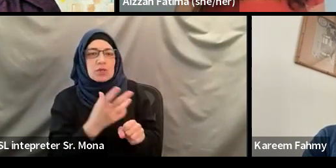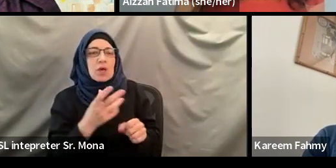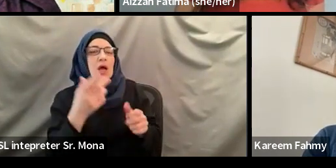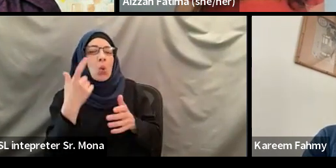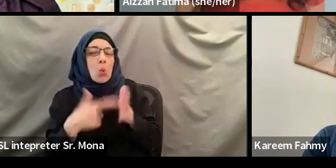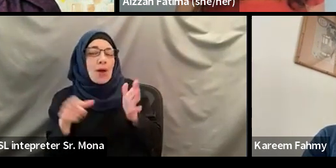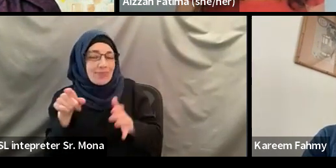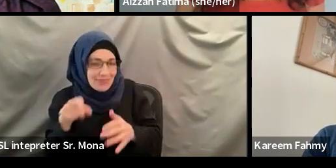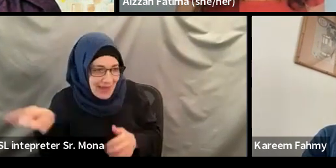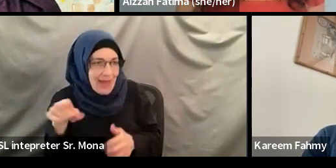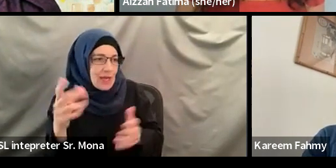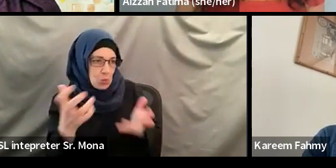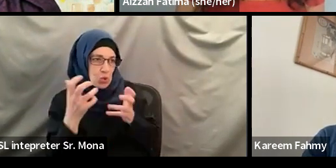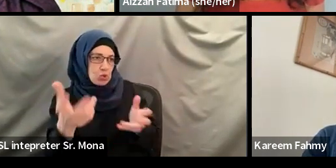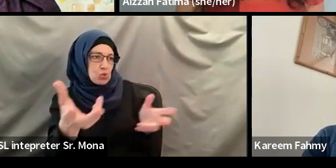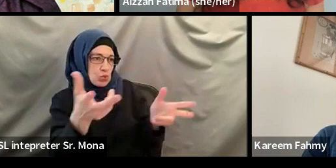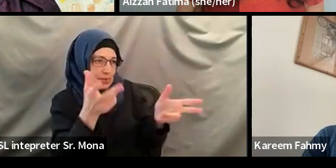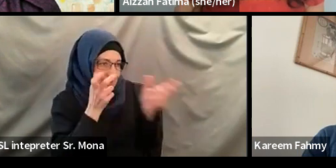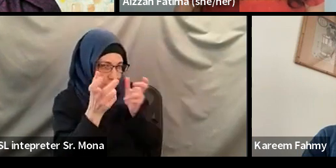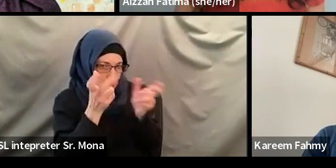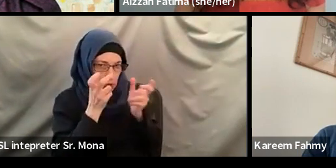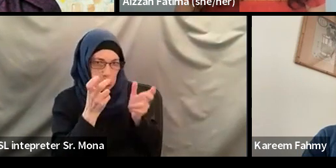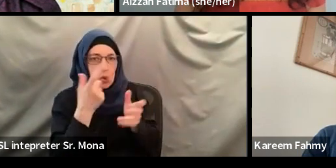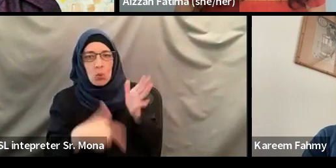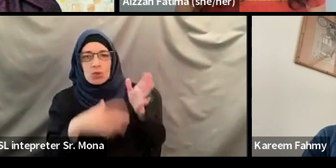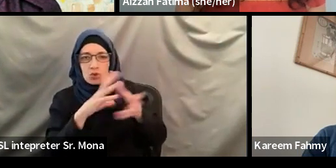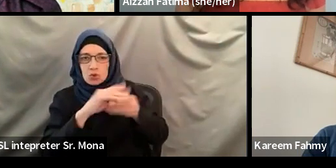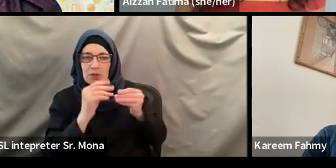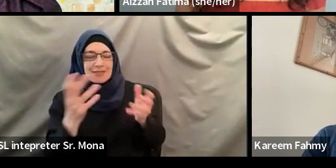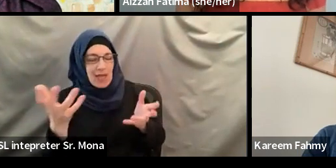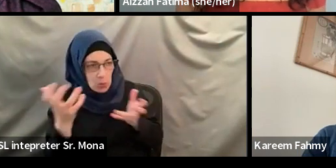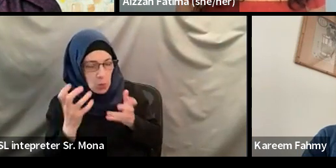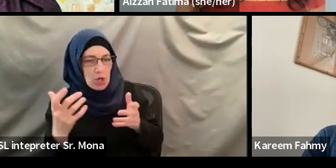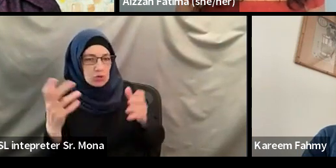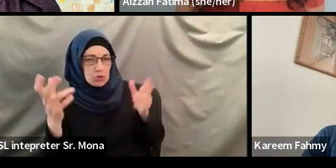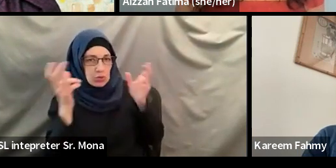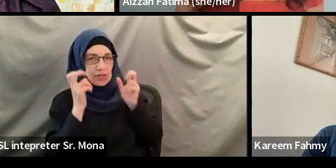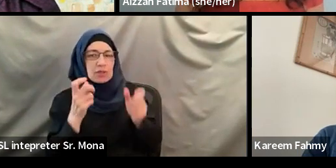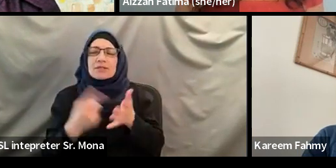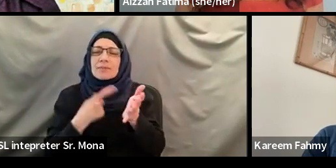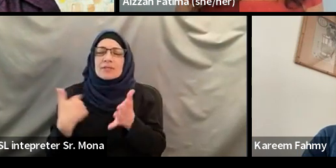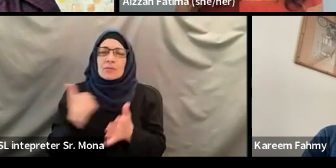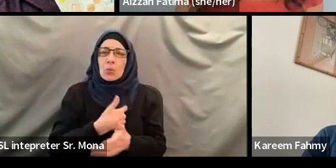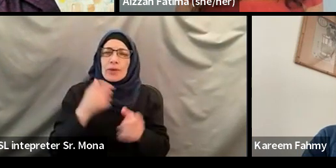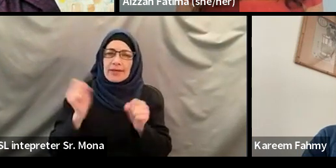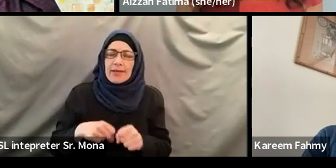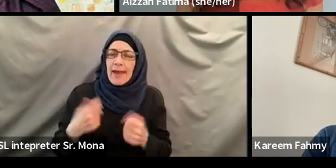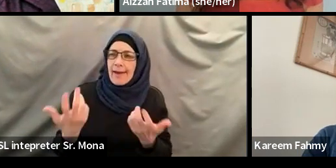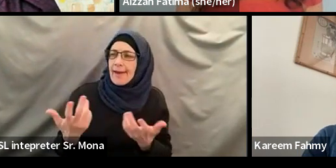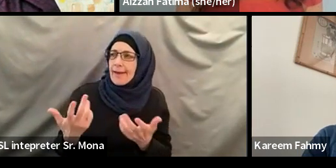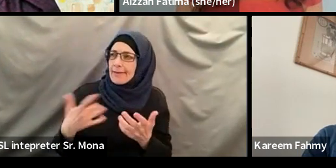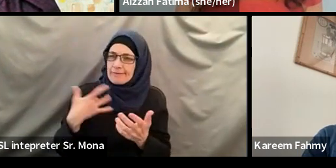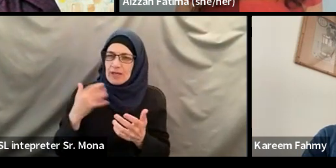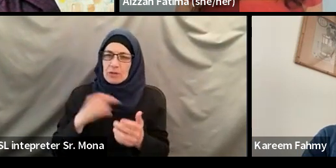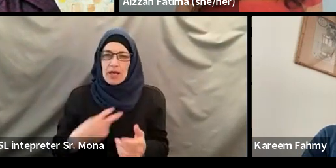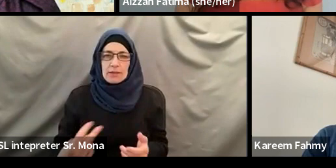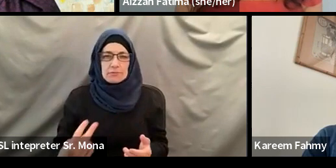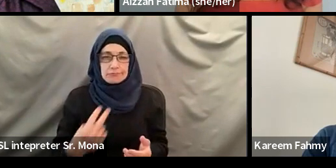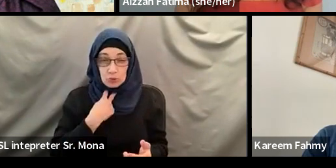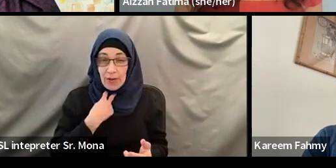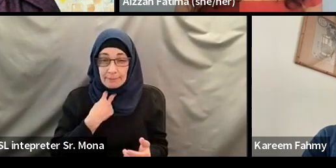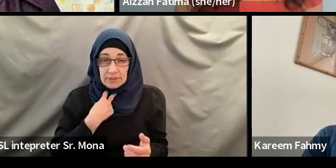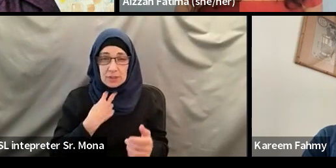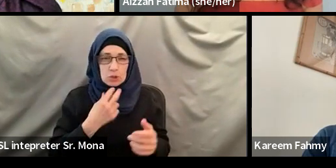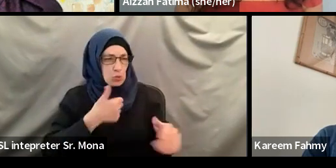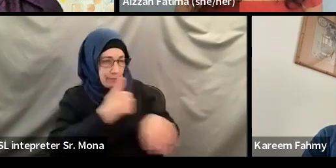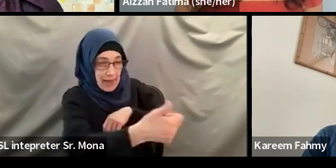And sometimes we can fall into the trap of blaming those fellow Muslims, but, you know, fellow Muslims aren't the enemy.